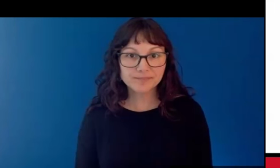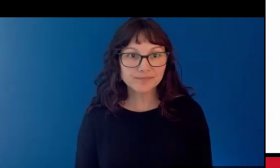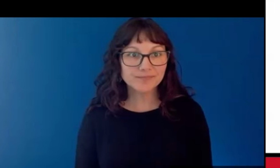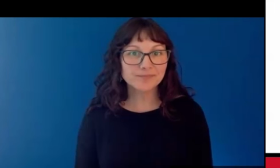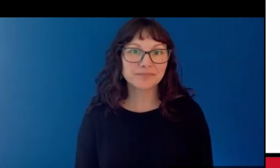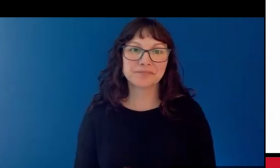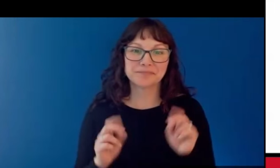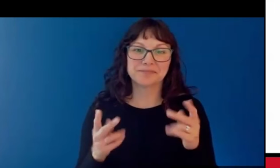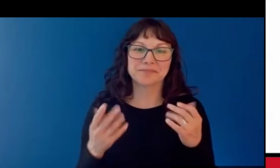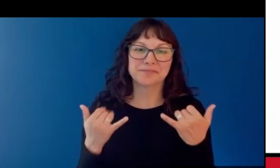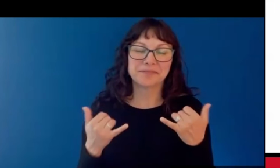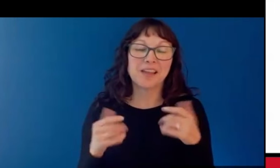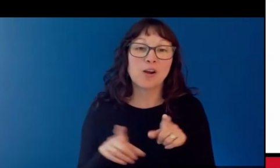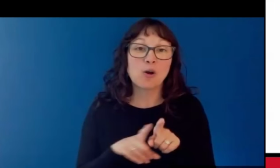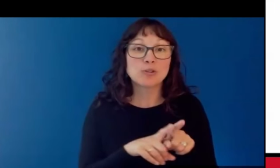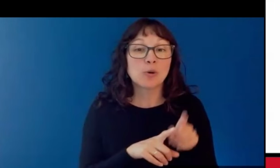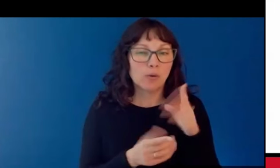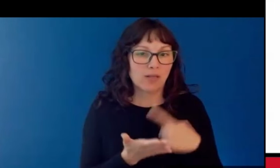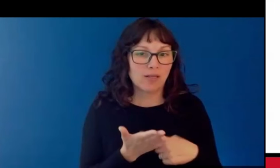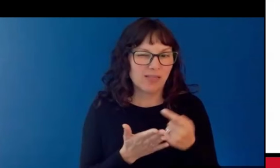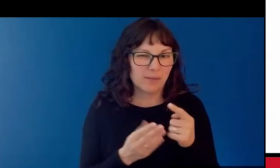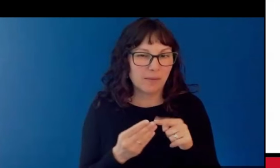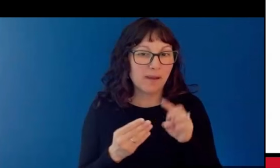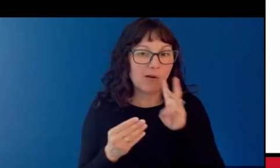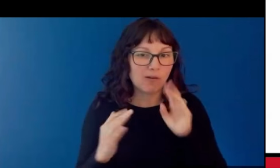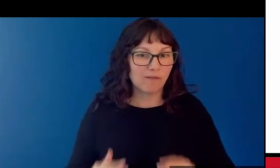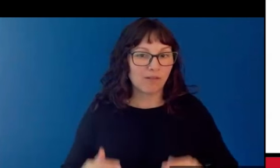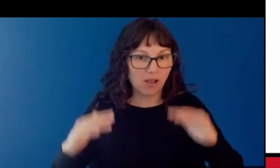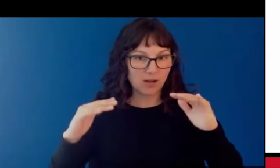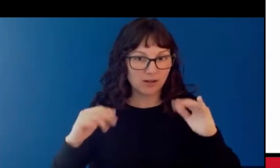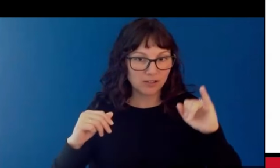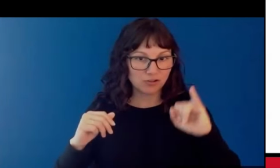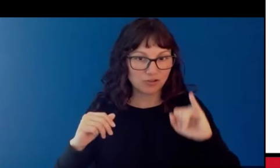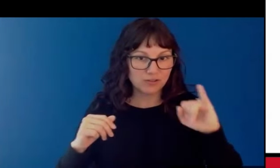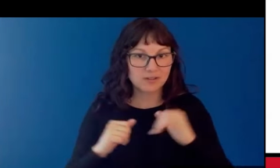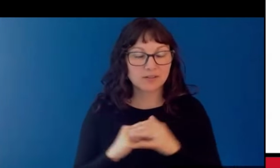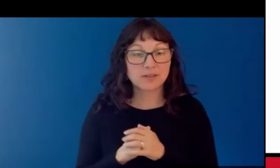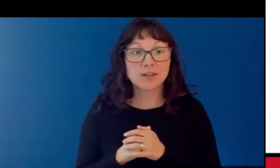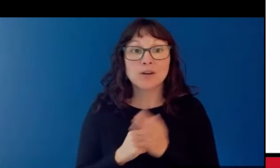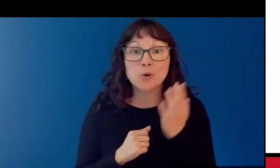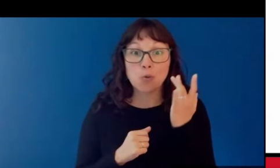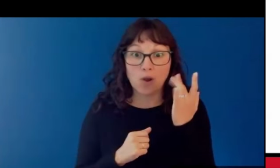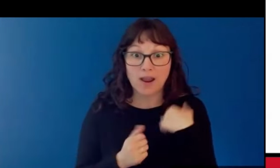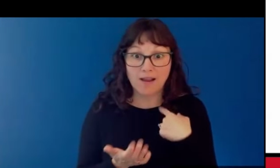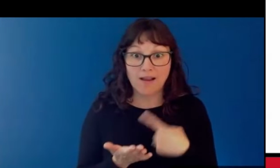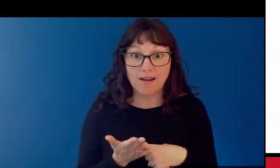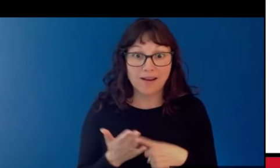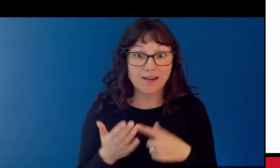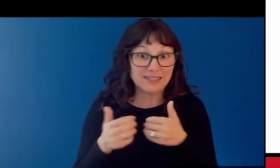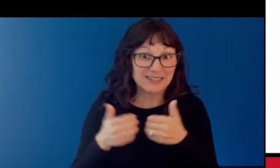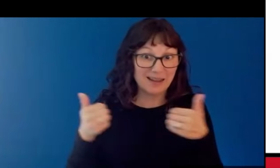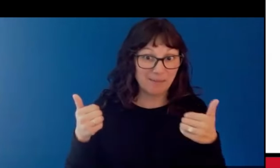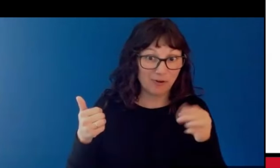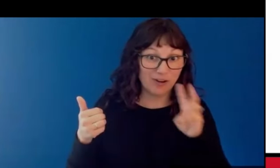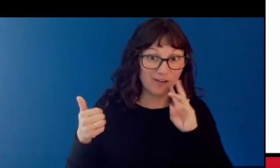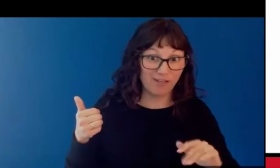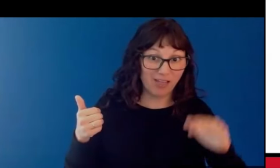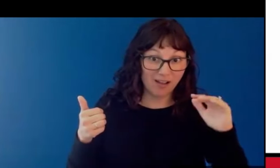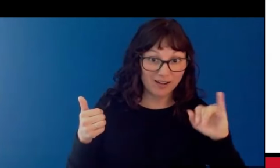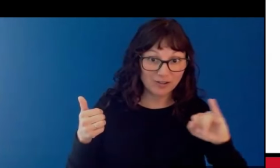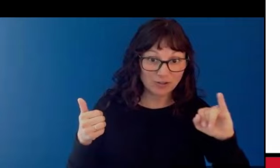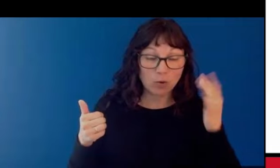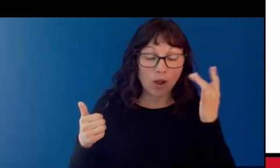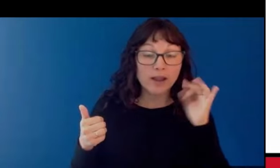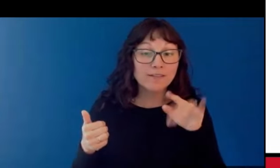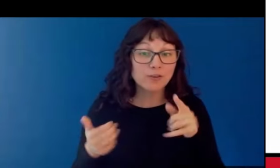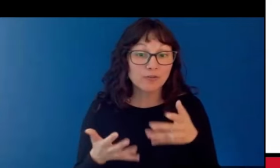All right, and then I also am going to talk a little bit about flood insurance. And the reason I'm talking about it separately is because if